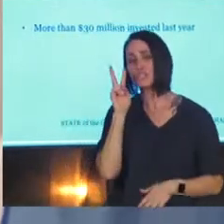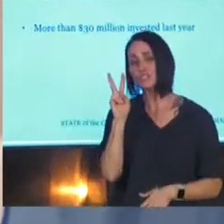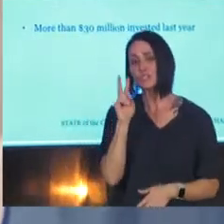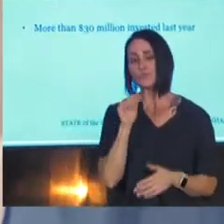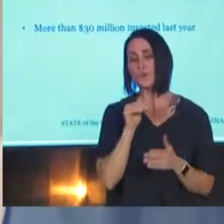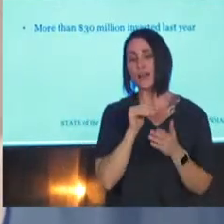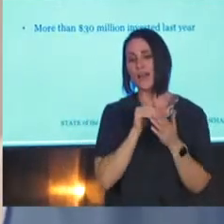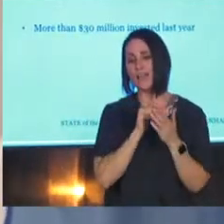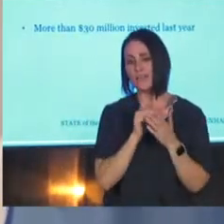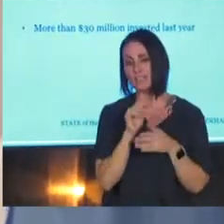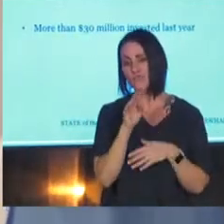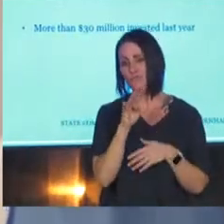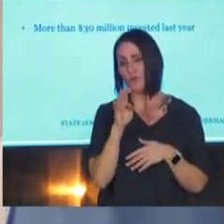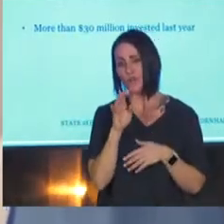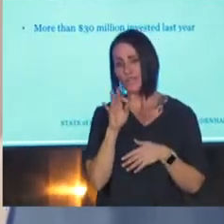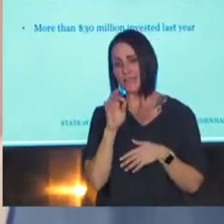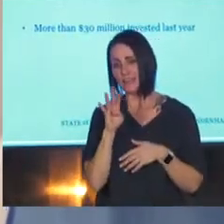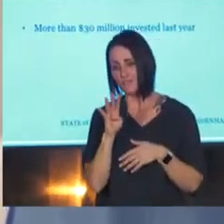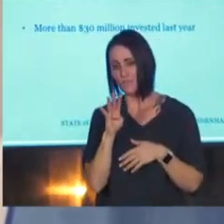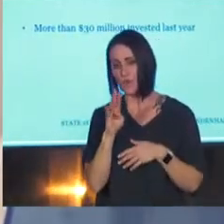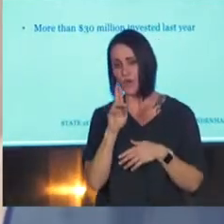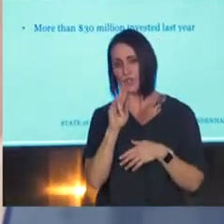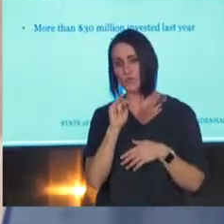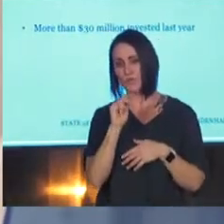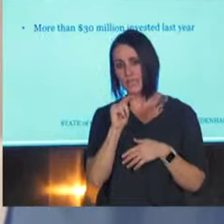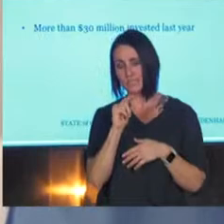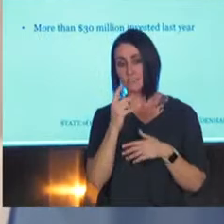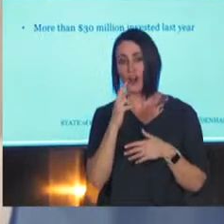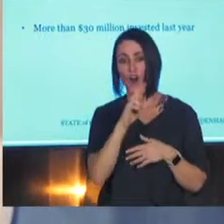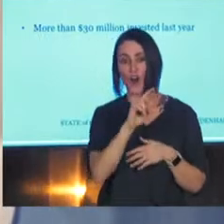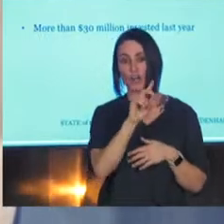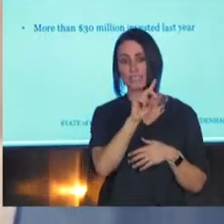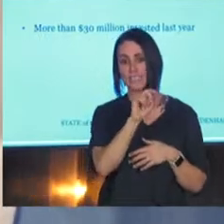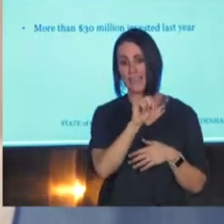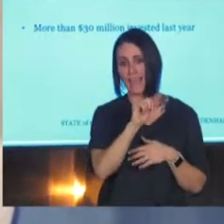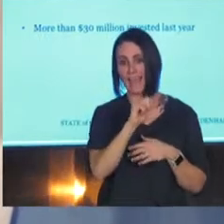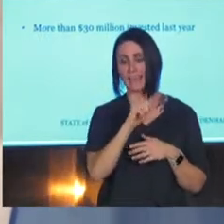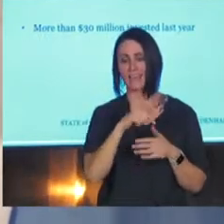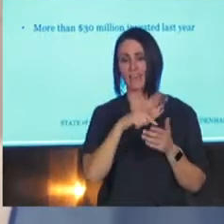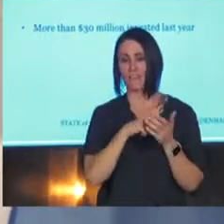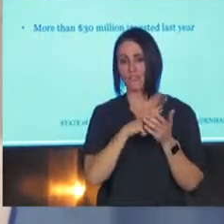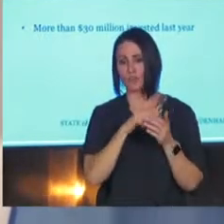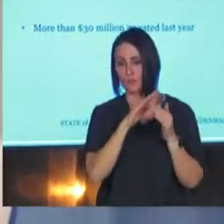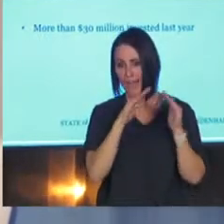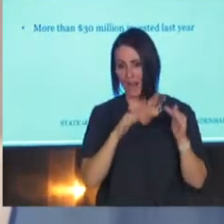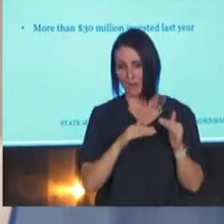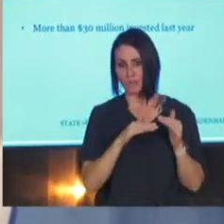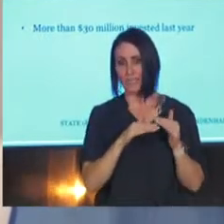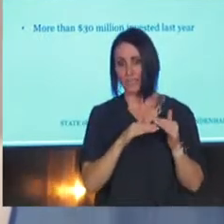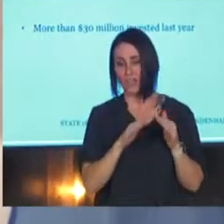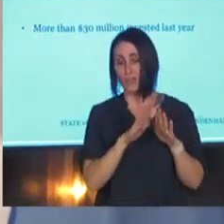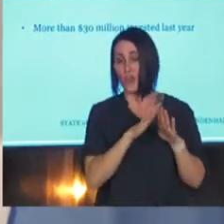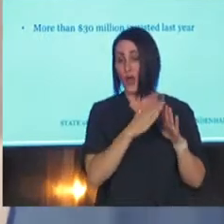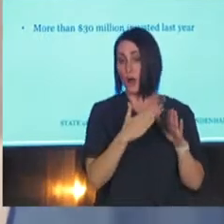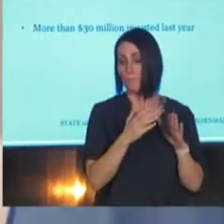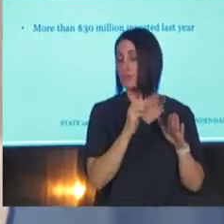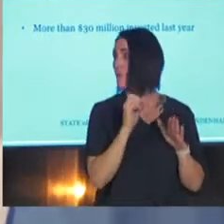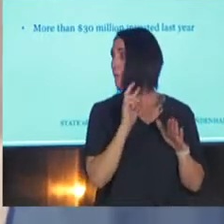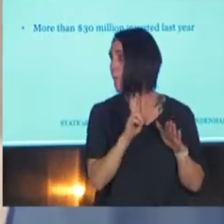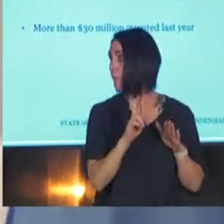The 2,494 units of RDA-backed affordable housing that have opened over the last 3 years or